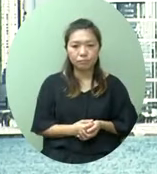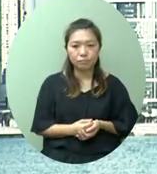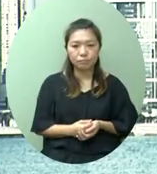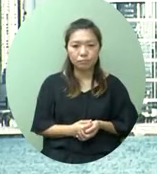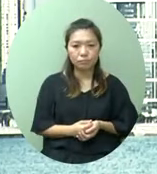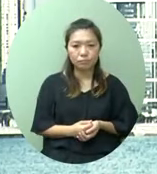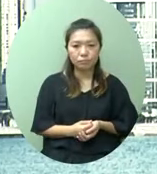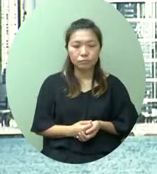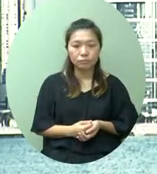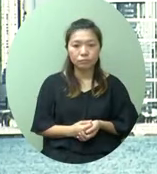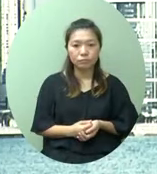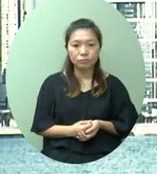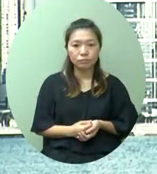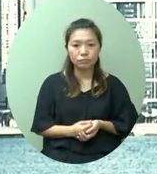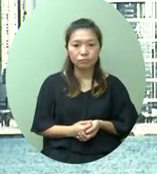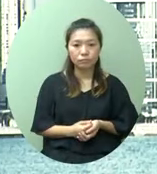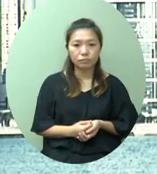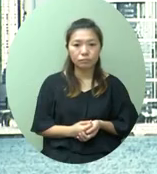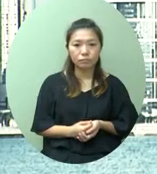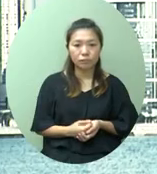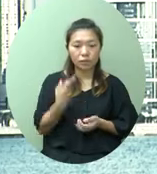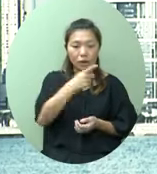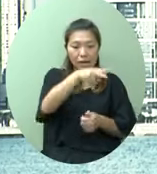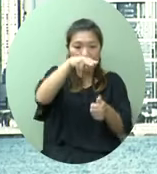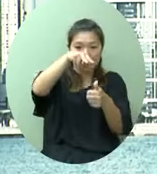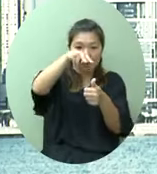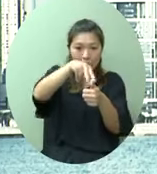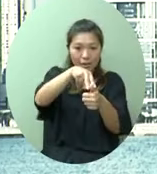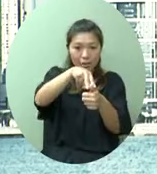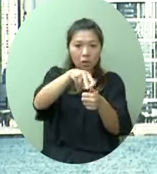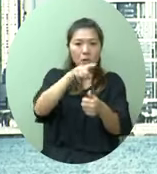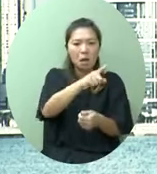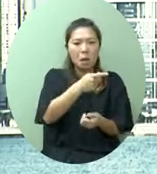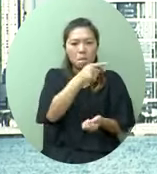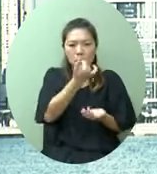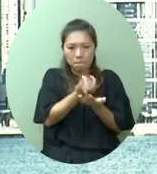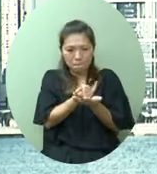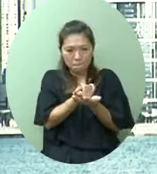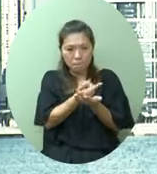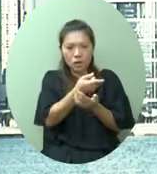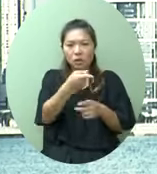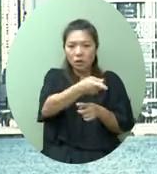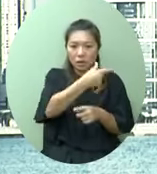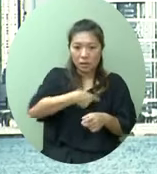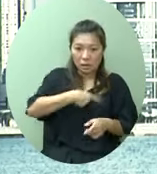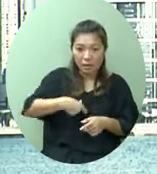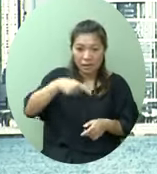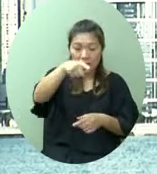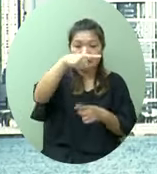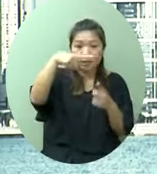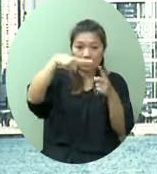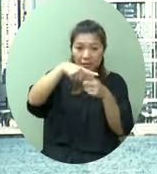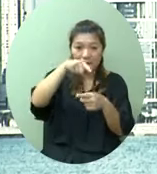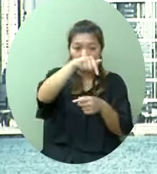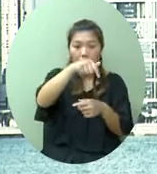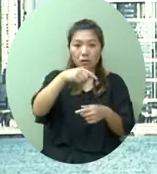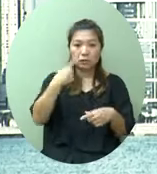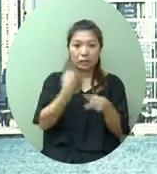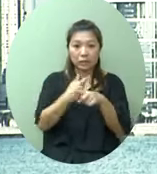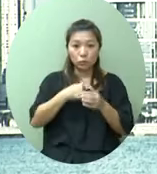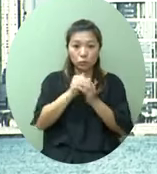the obligations under these legal requirements, and if not, they could no longer serve as a district council